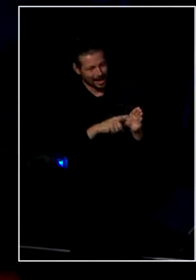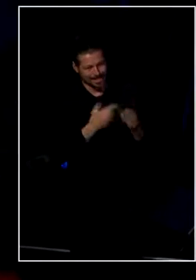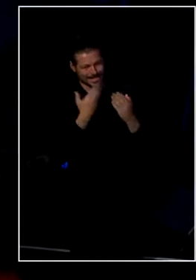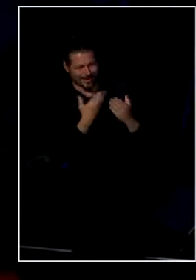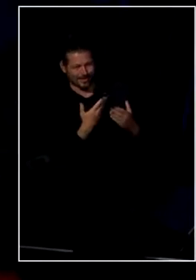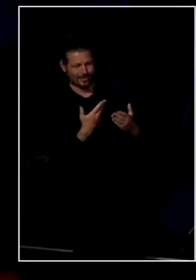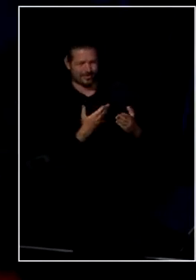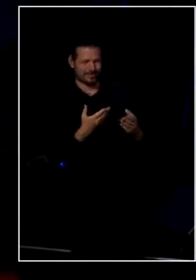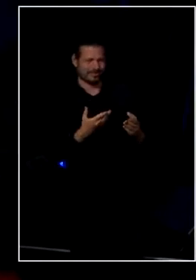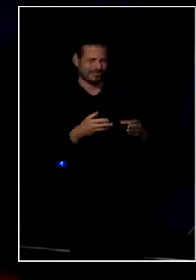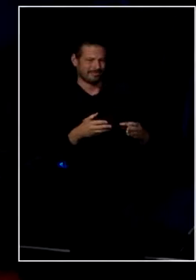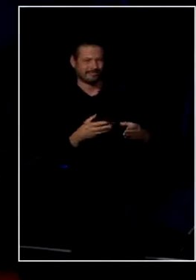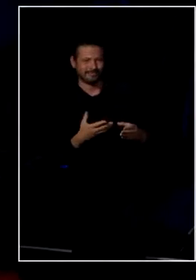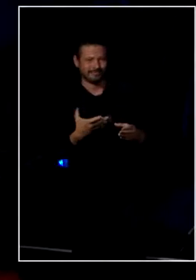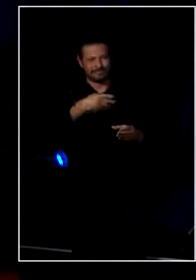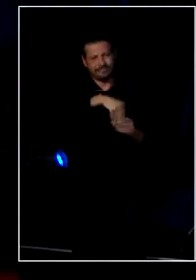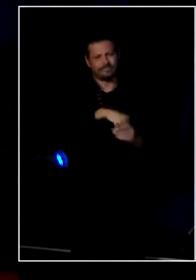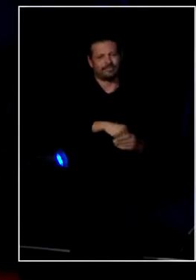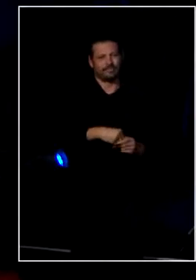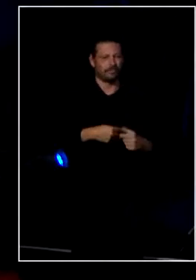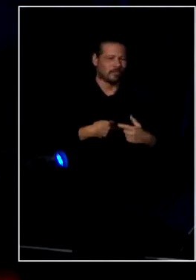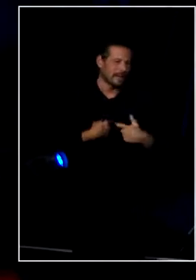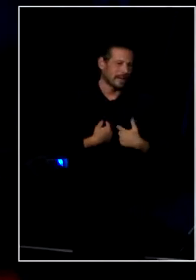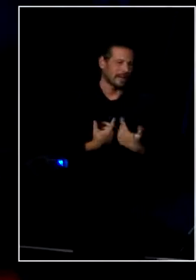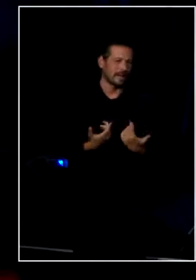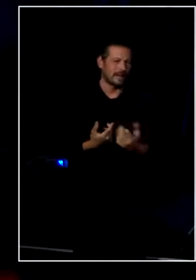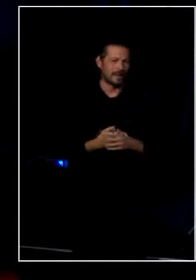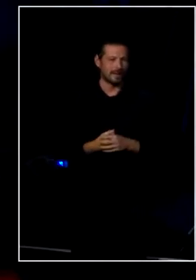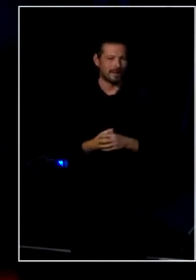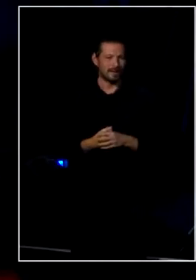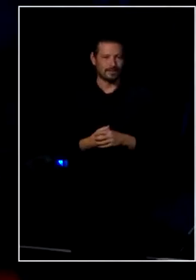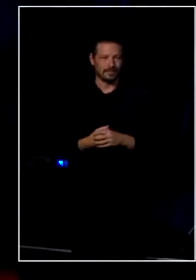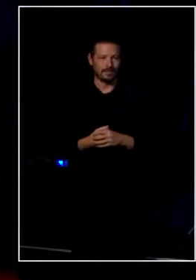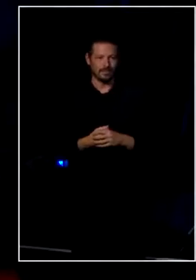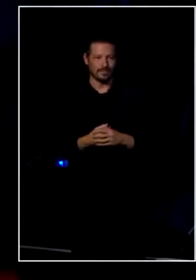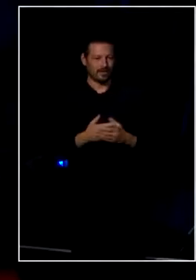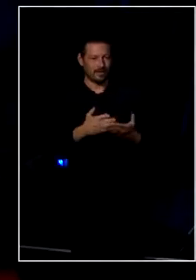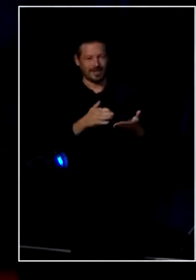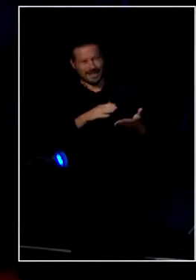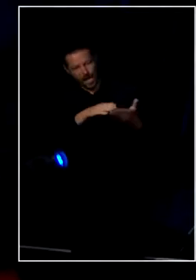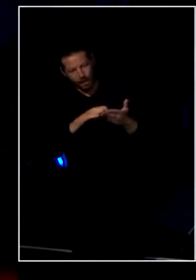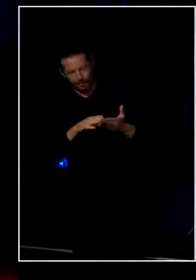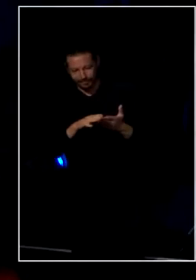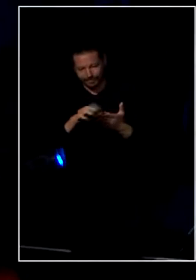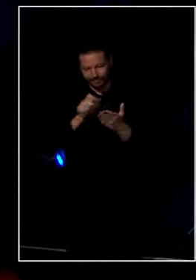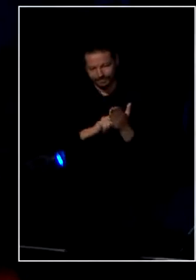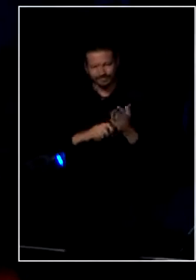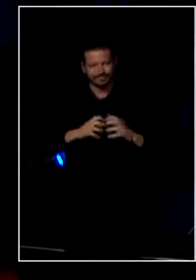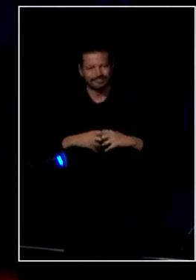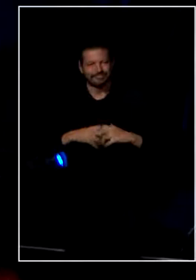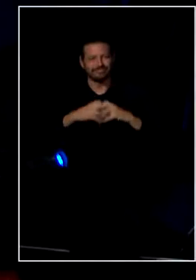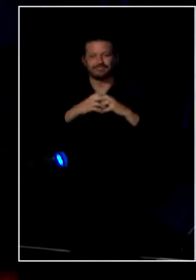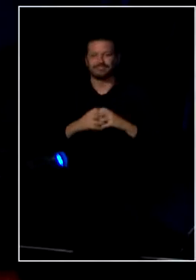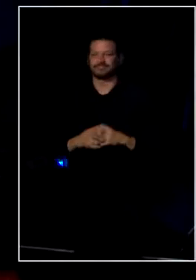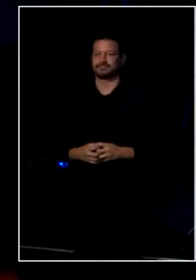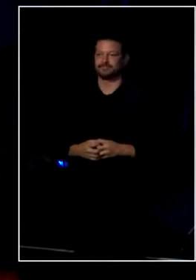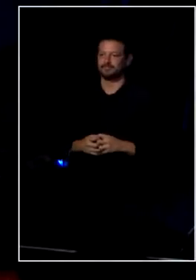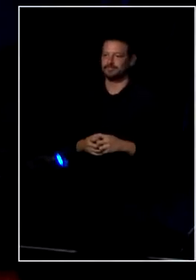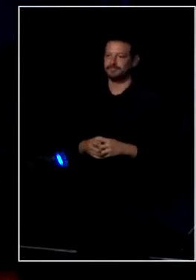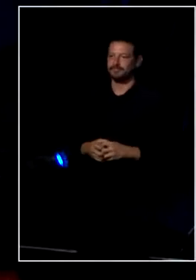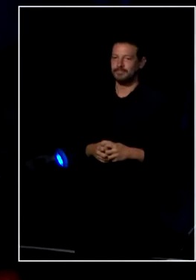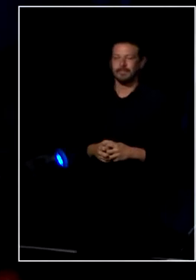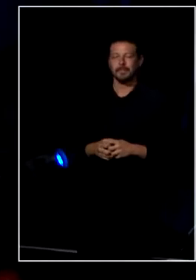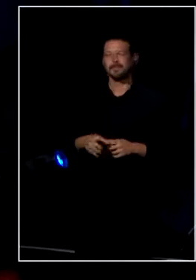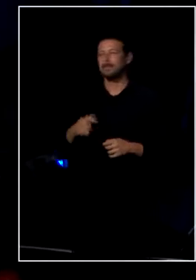for, well, including me, but for helping this one come together. I am